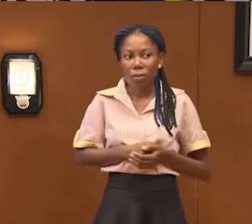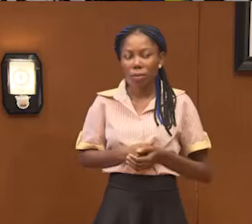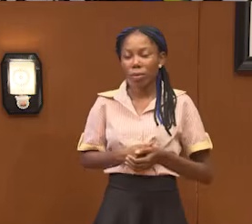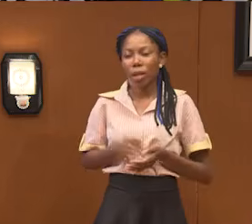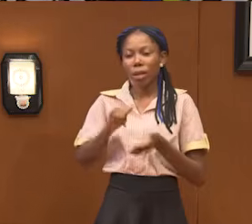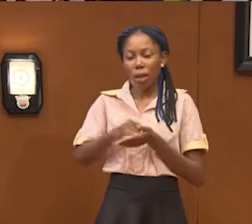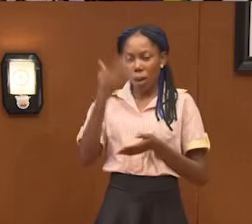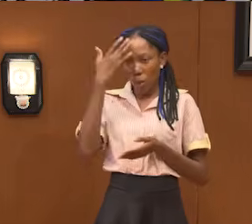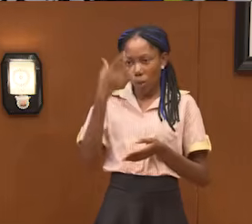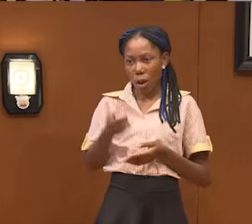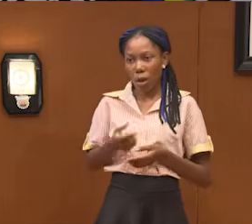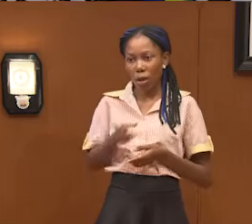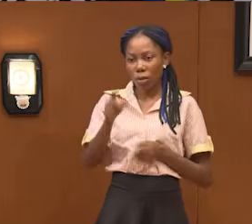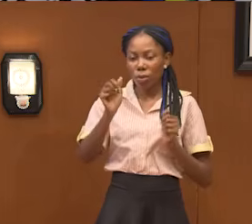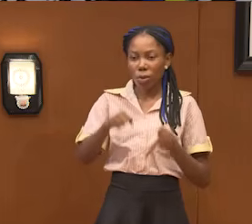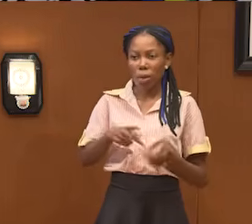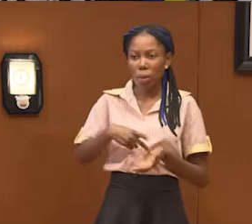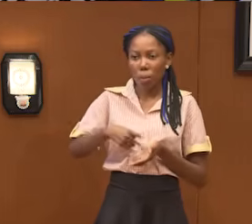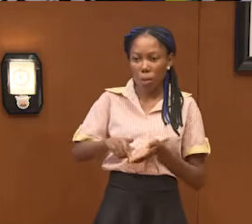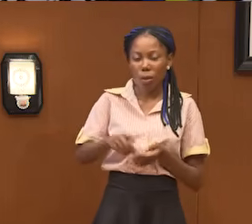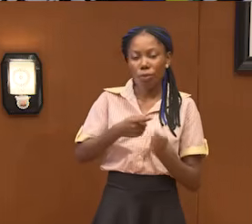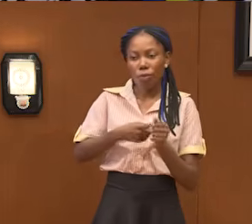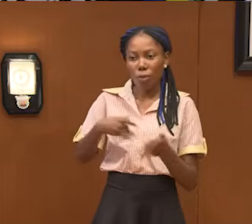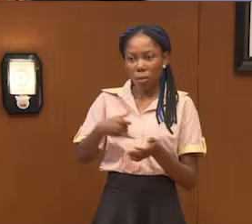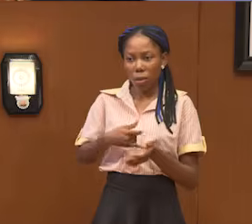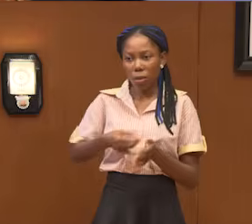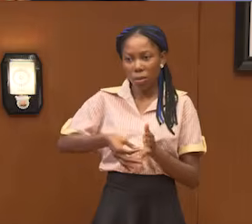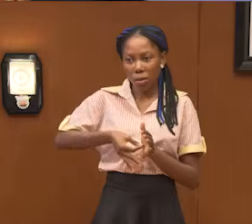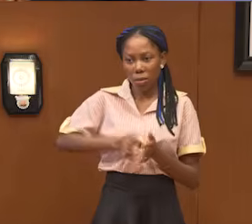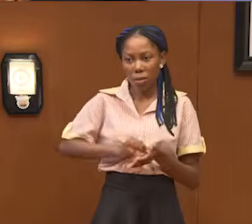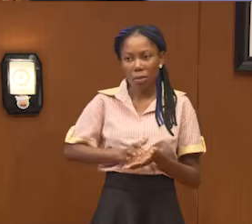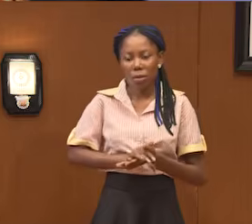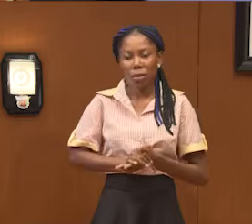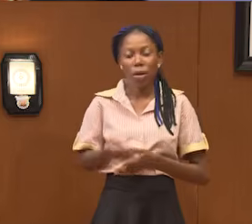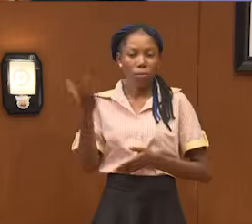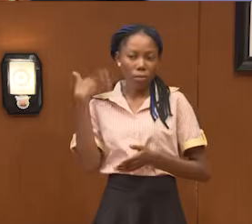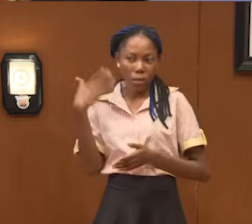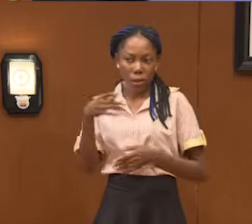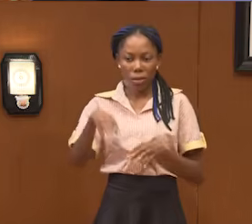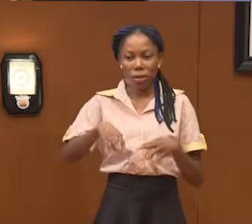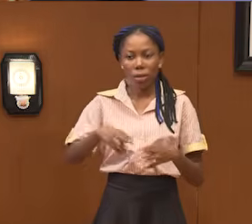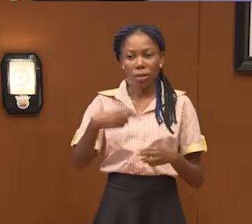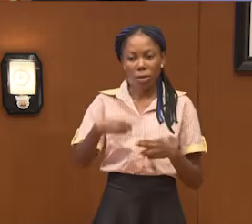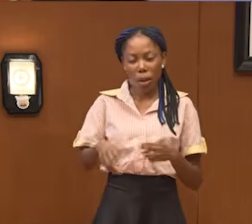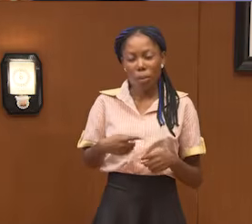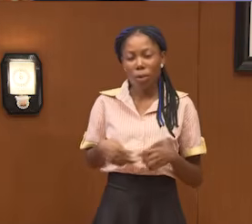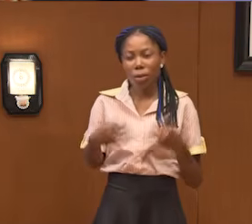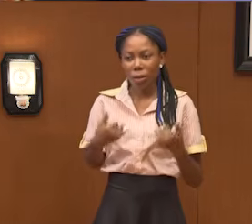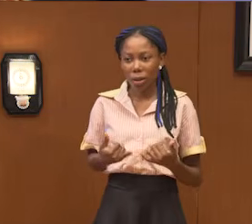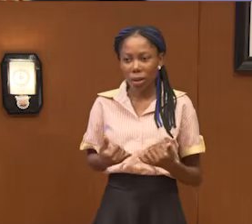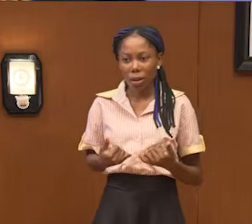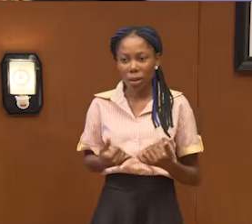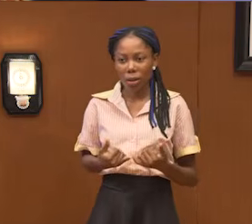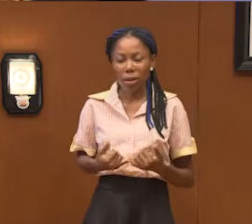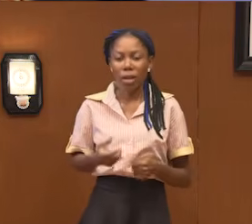ahead and pay part of the school fees for now. Because Alright, I'm selling egg. Okay. But now, I did